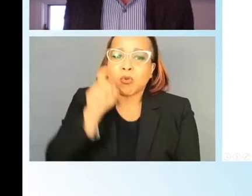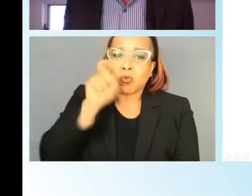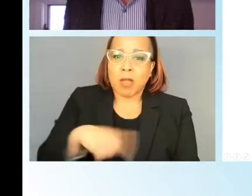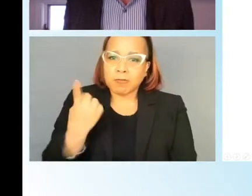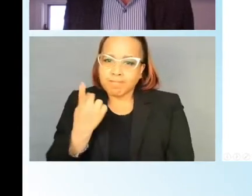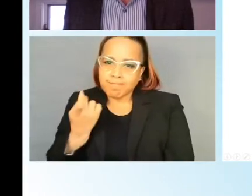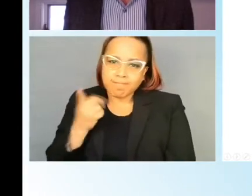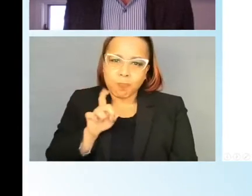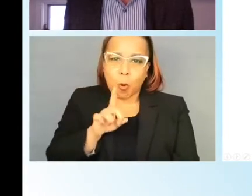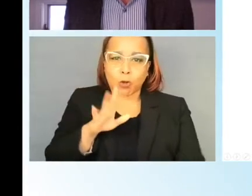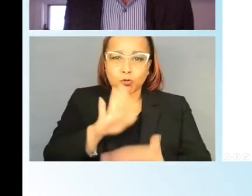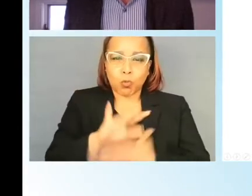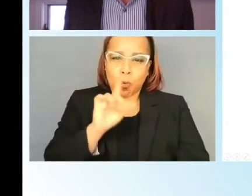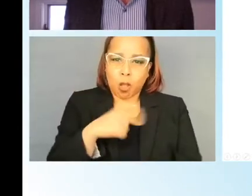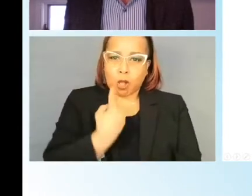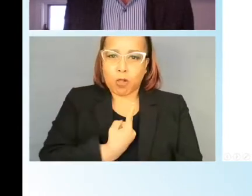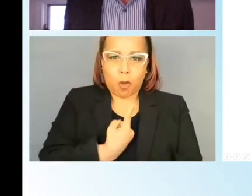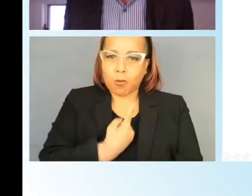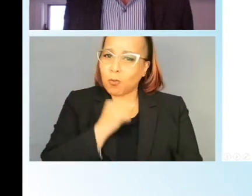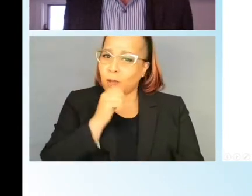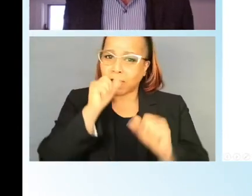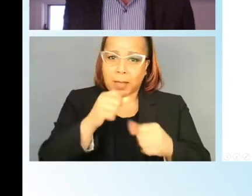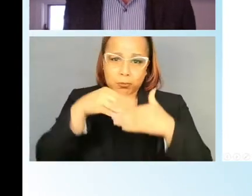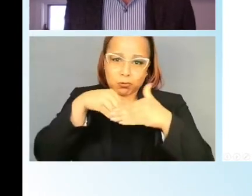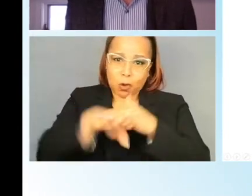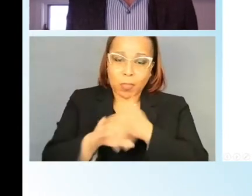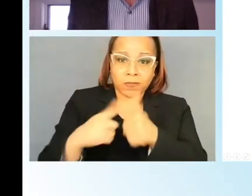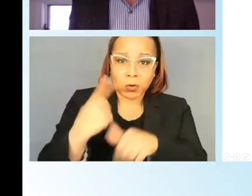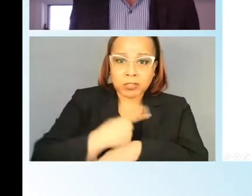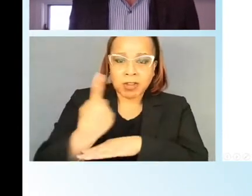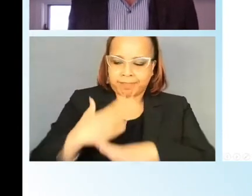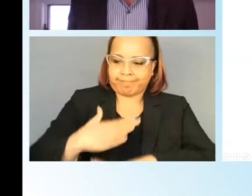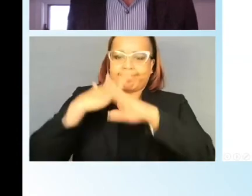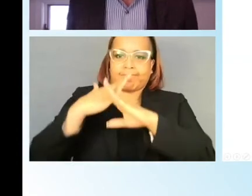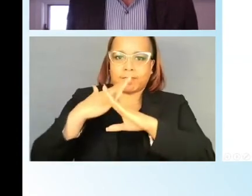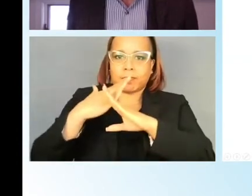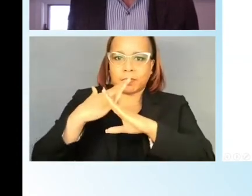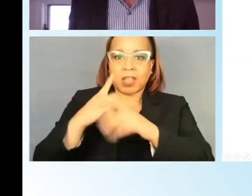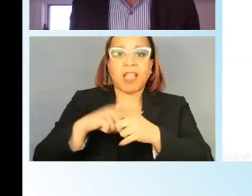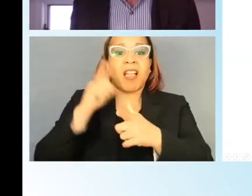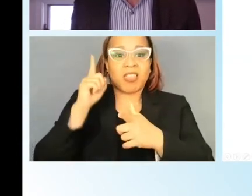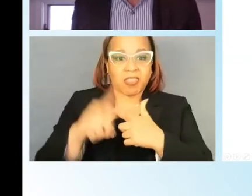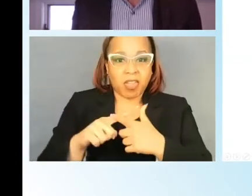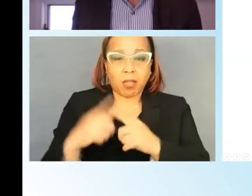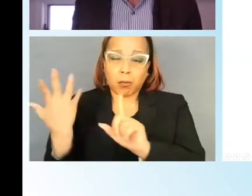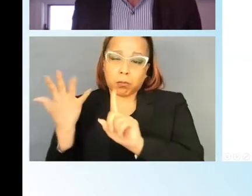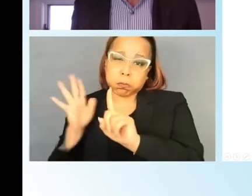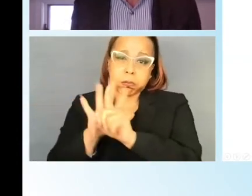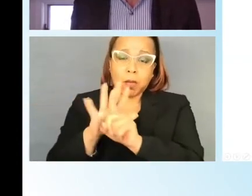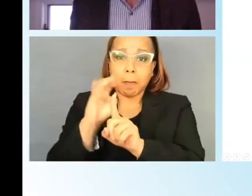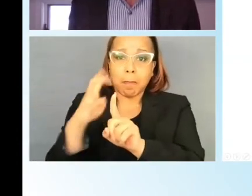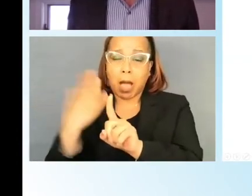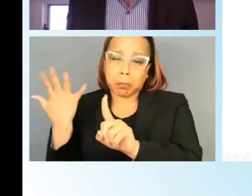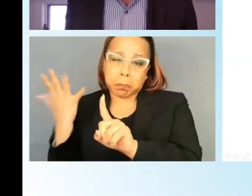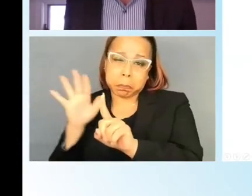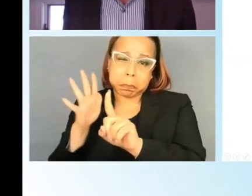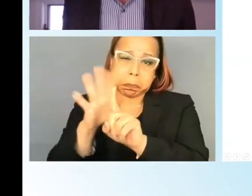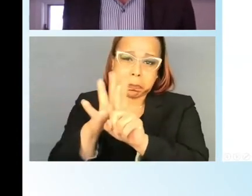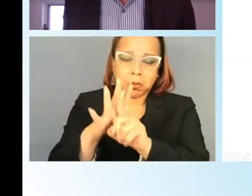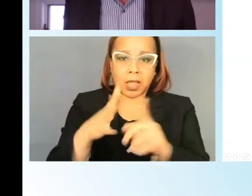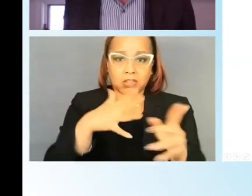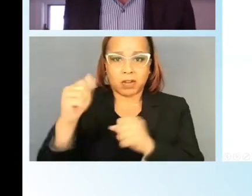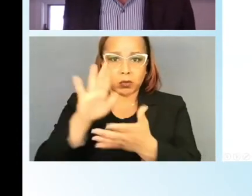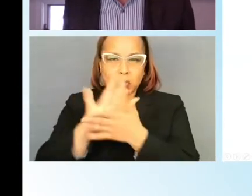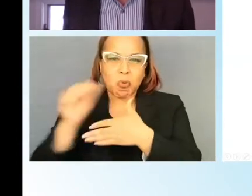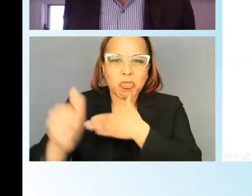school alone, was not able to go in the first day, and then was trailed by a mob as she left the school, threatened